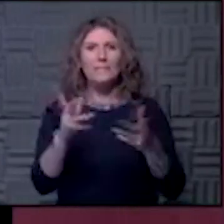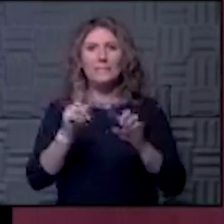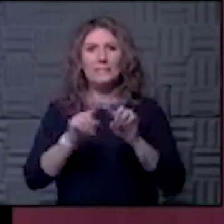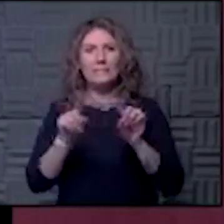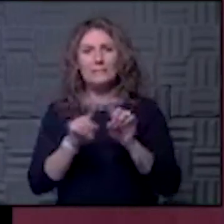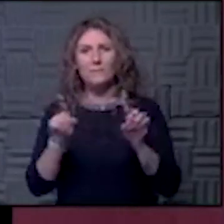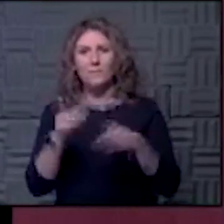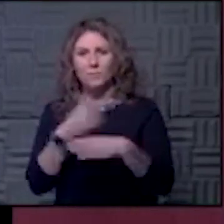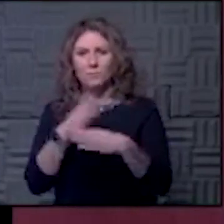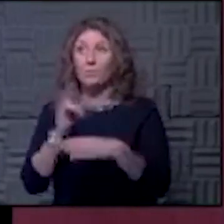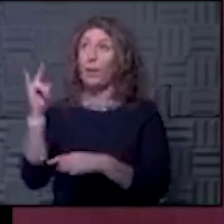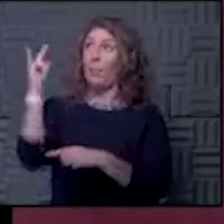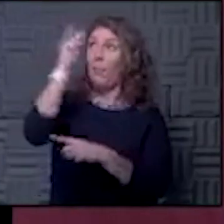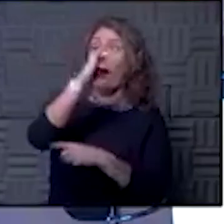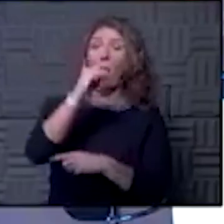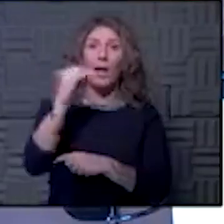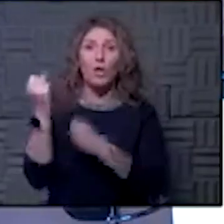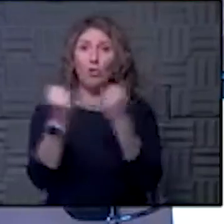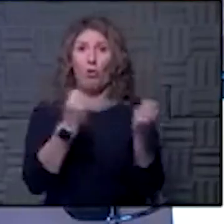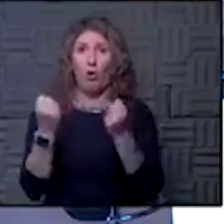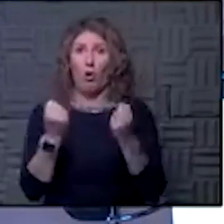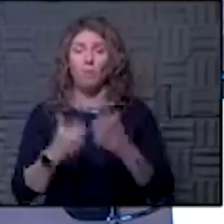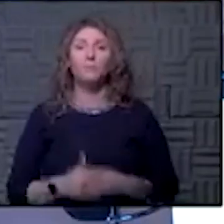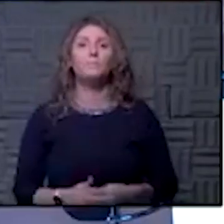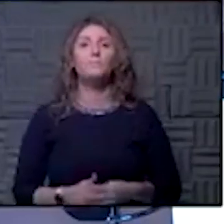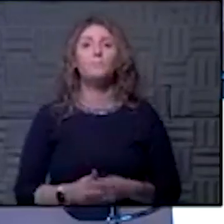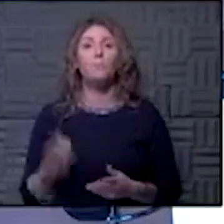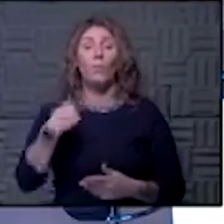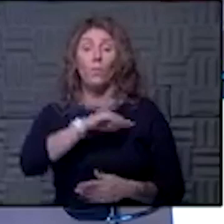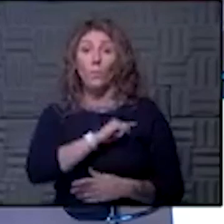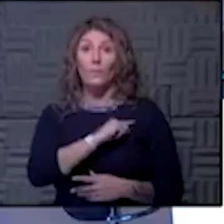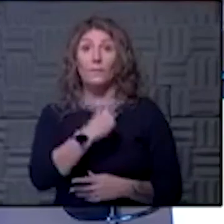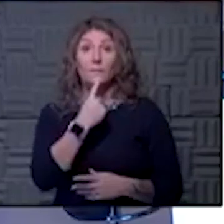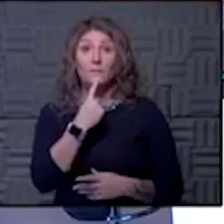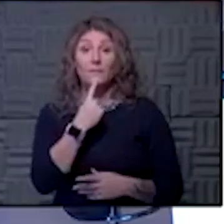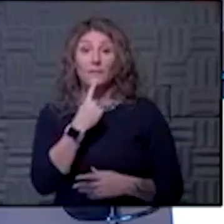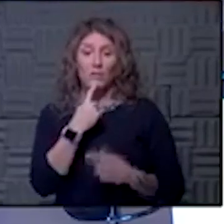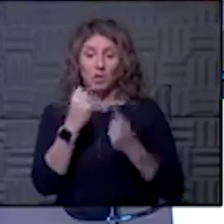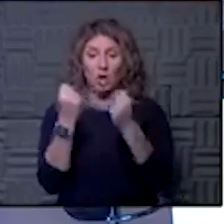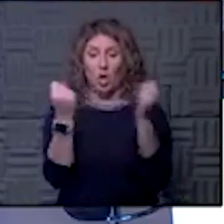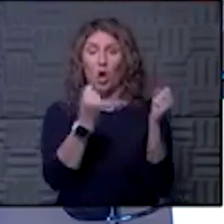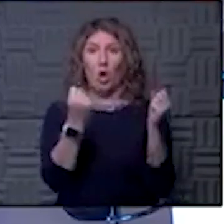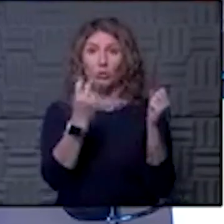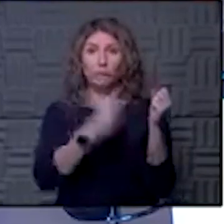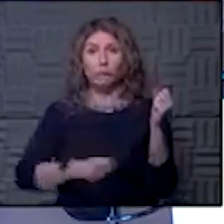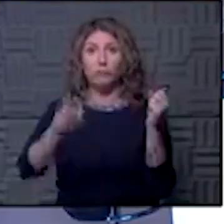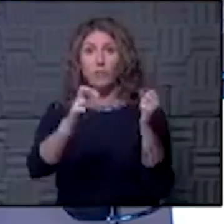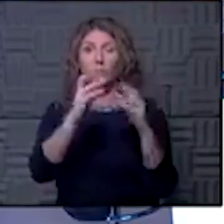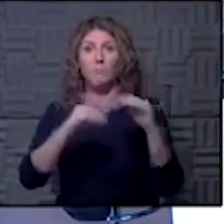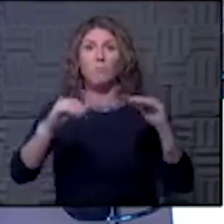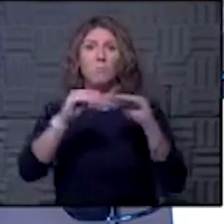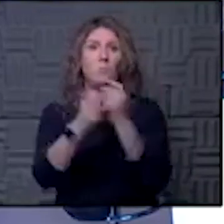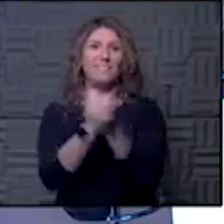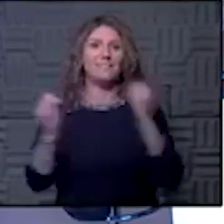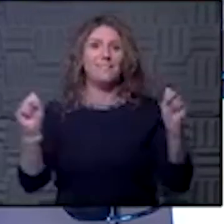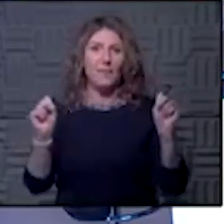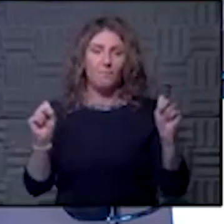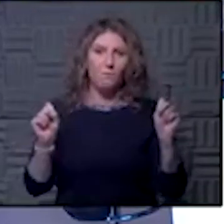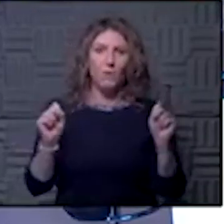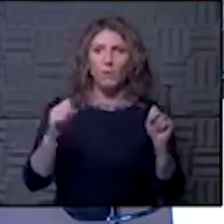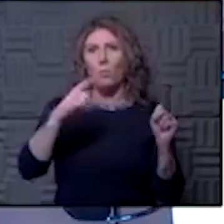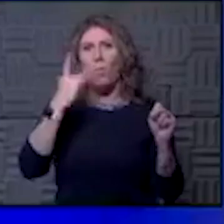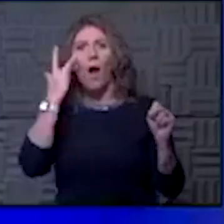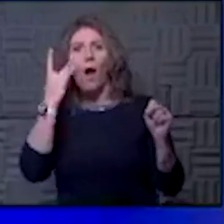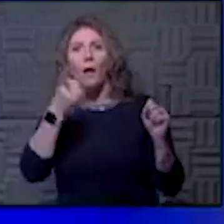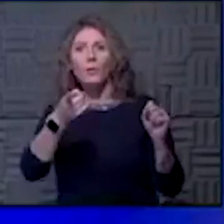in a plane and being in a car right now? Yeah, we definitely know, and we have said that car travel is more likely safer than not because you are